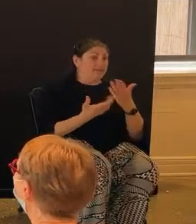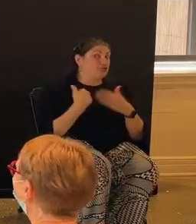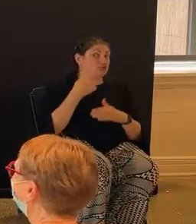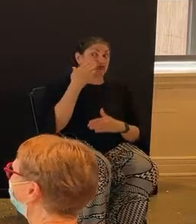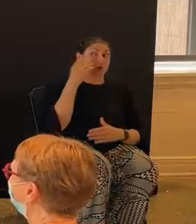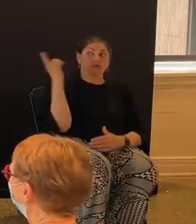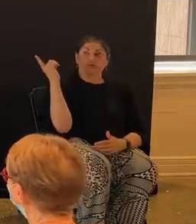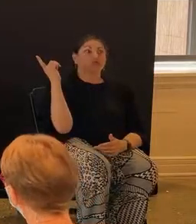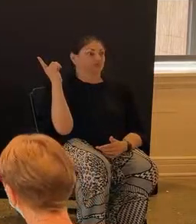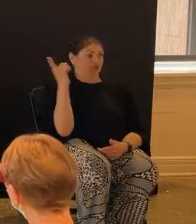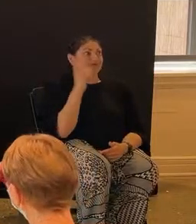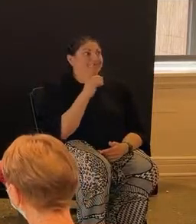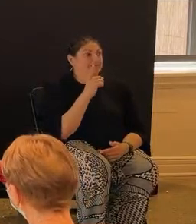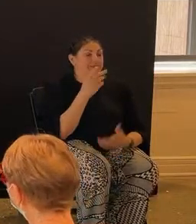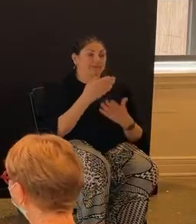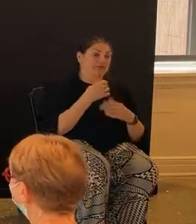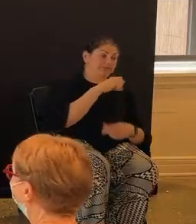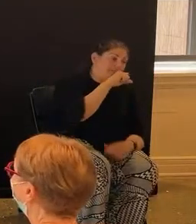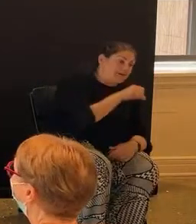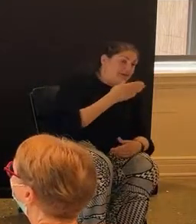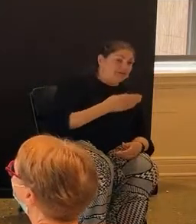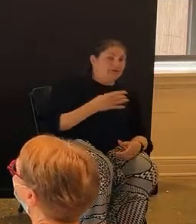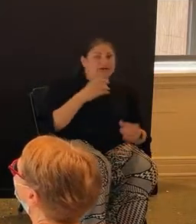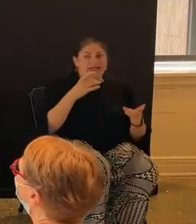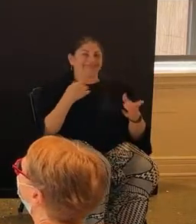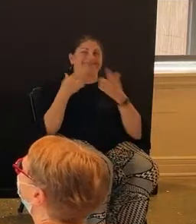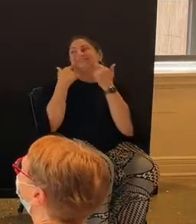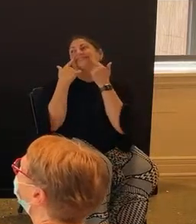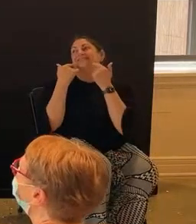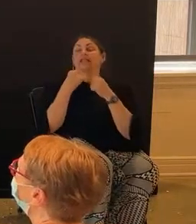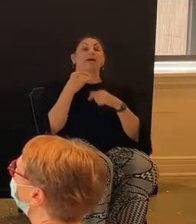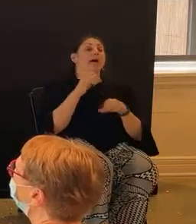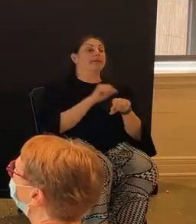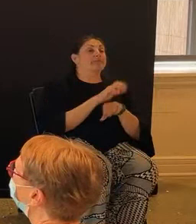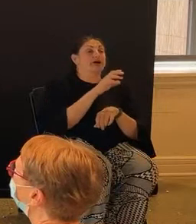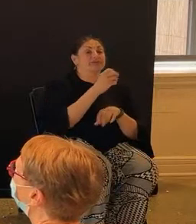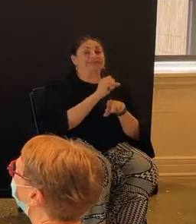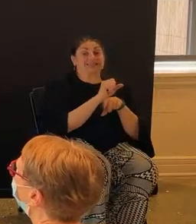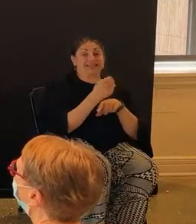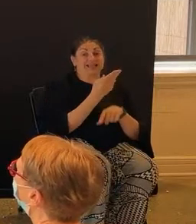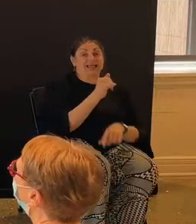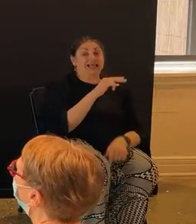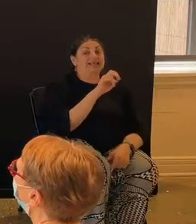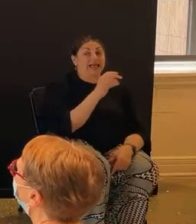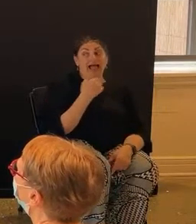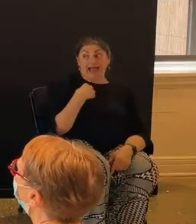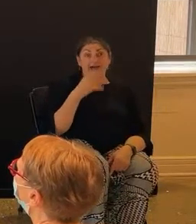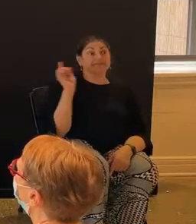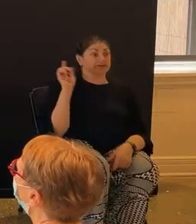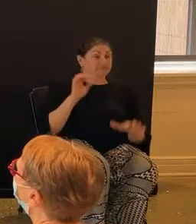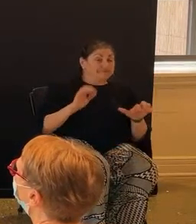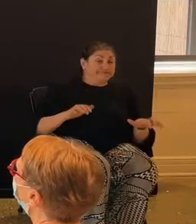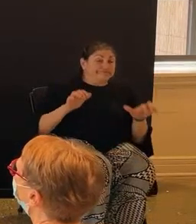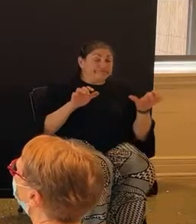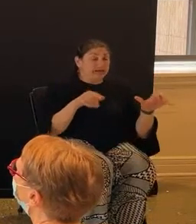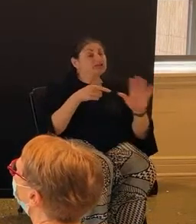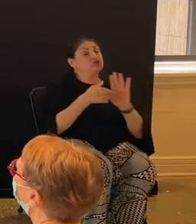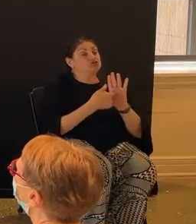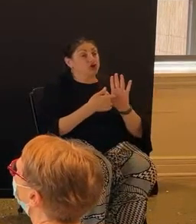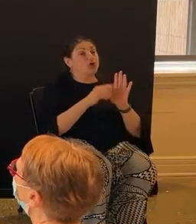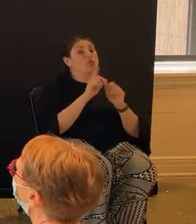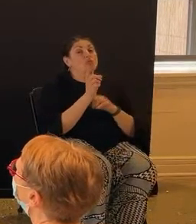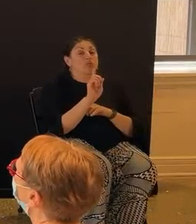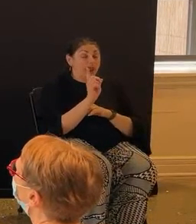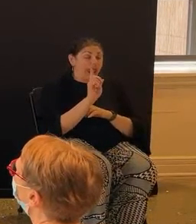we love pocket gophers because they were another sort of facilitant of recolonization. Where the pocket gophers